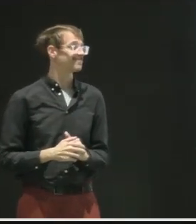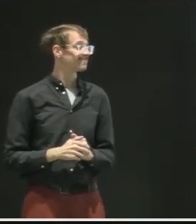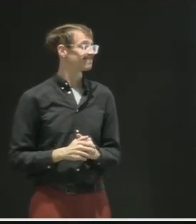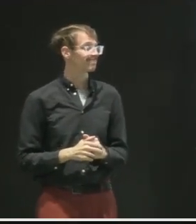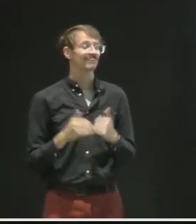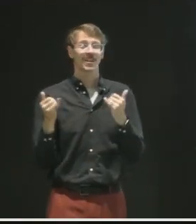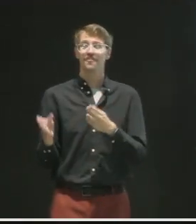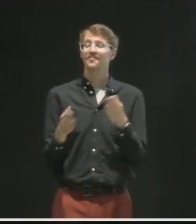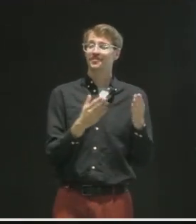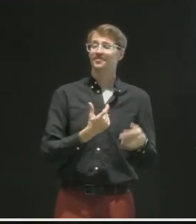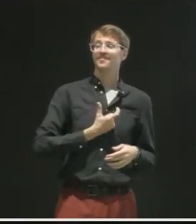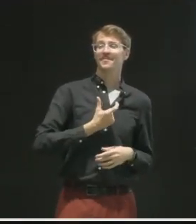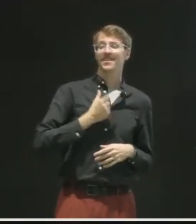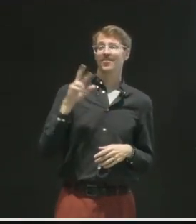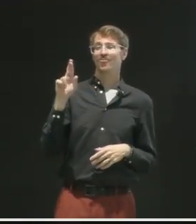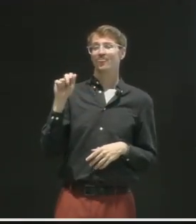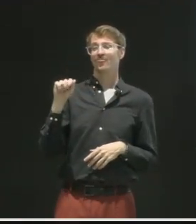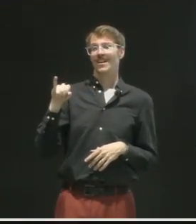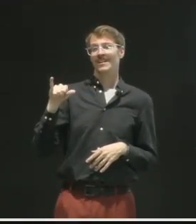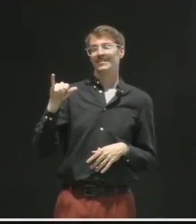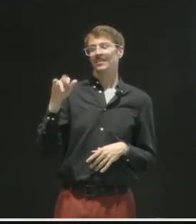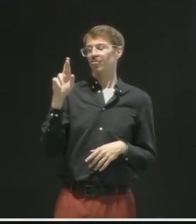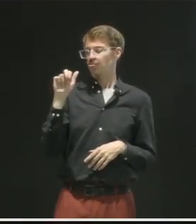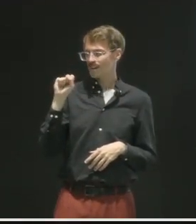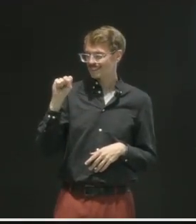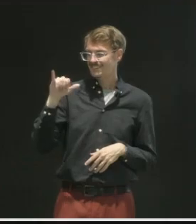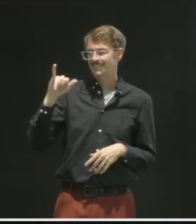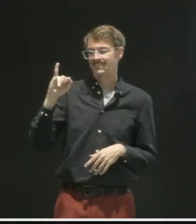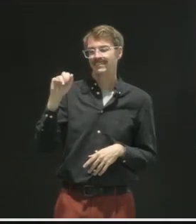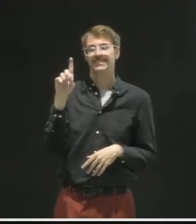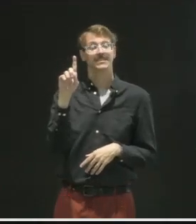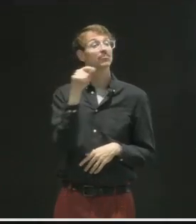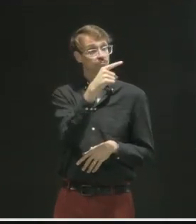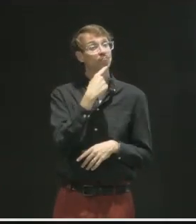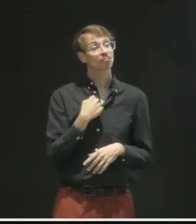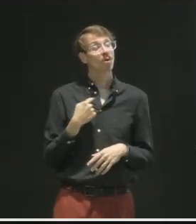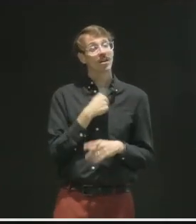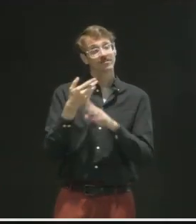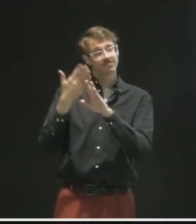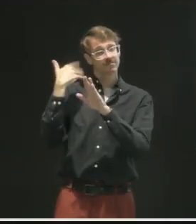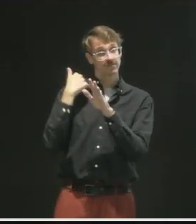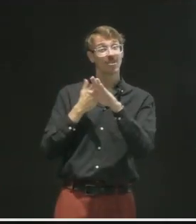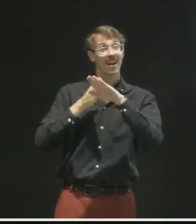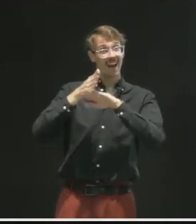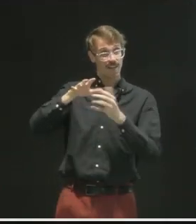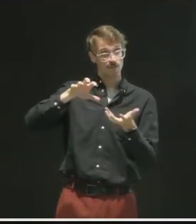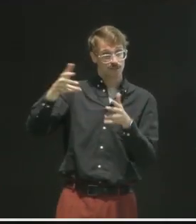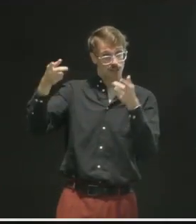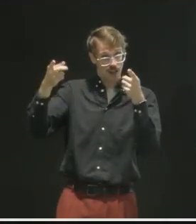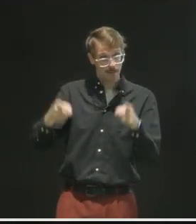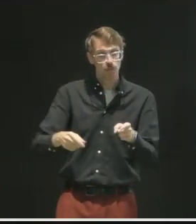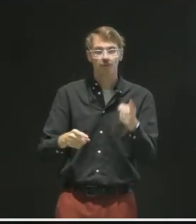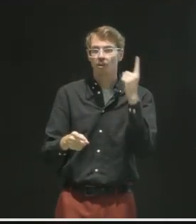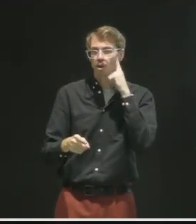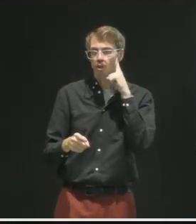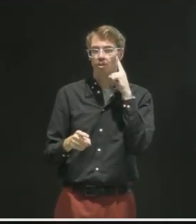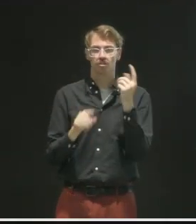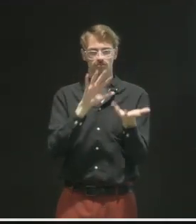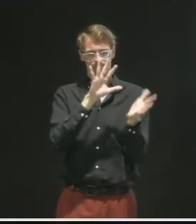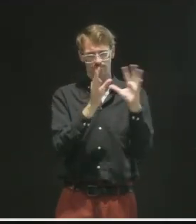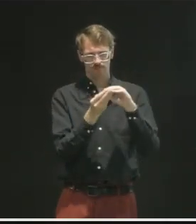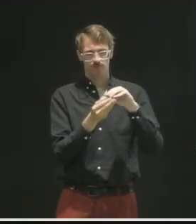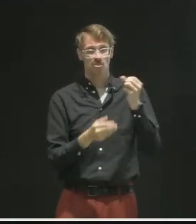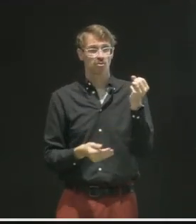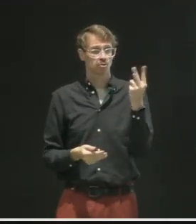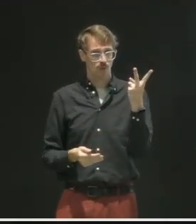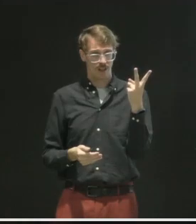Mayor Rashid, let me go back to you. So you told us that in the aftermath of a crisis, you heard of 12 cases of